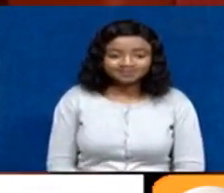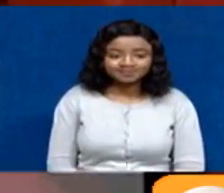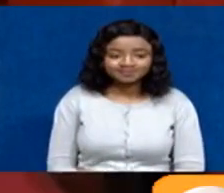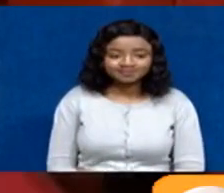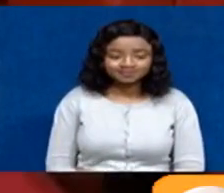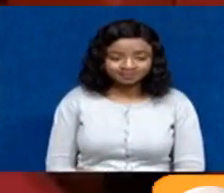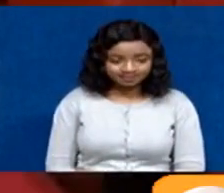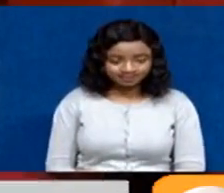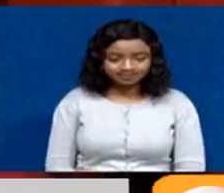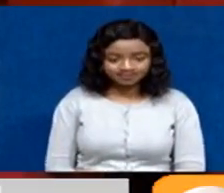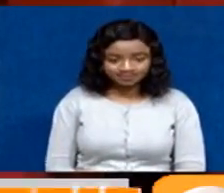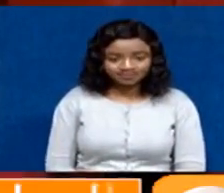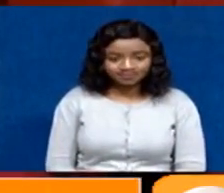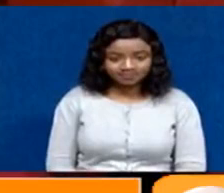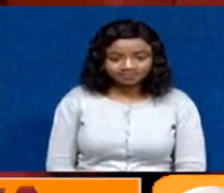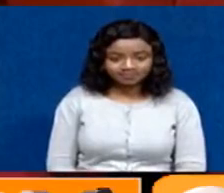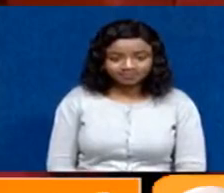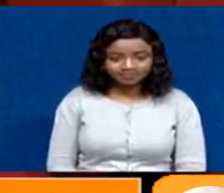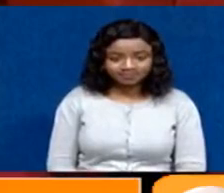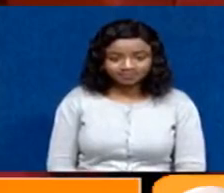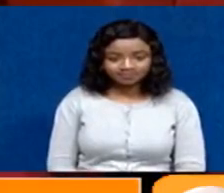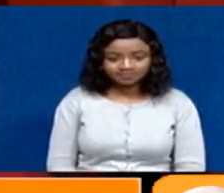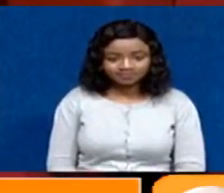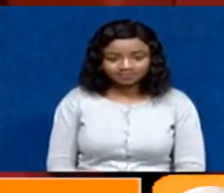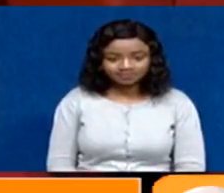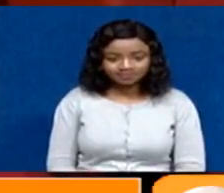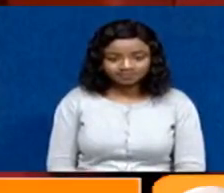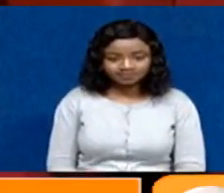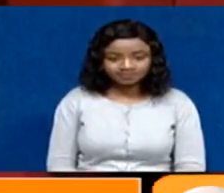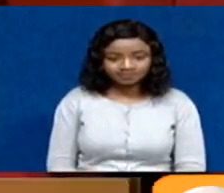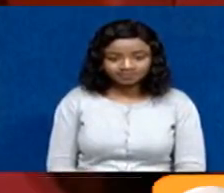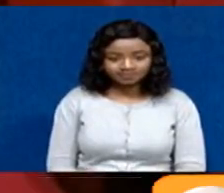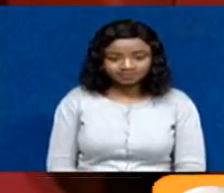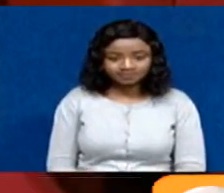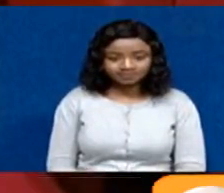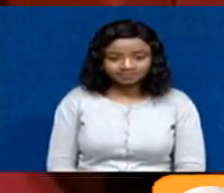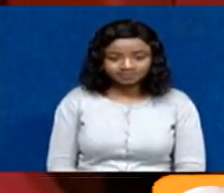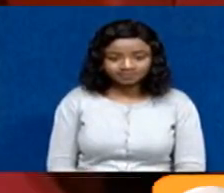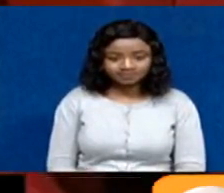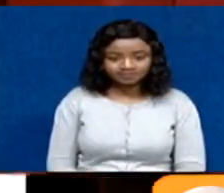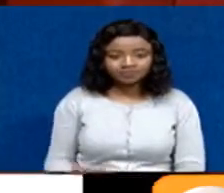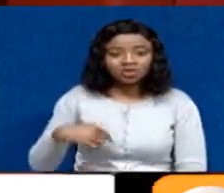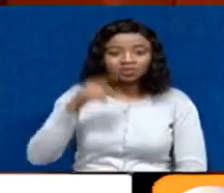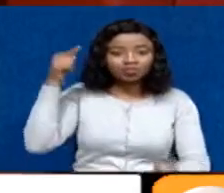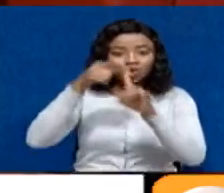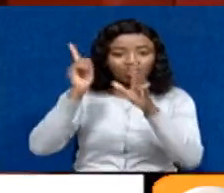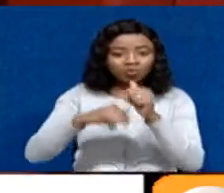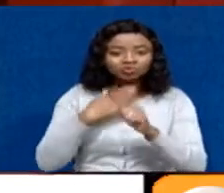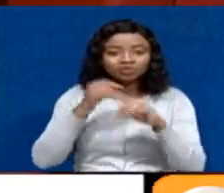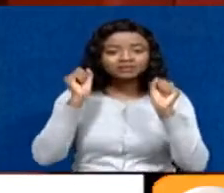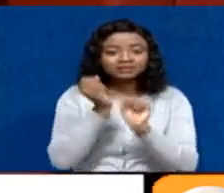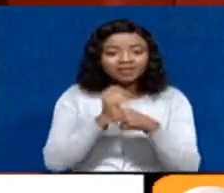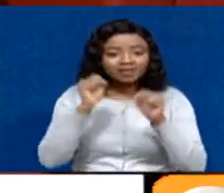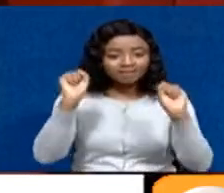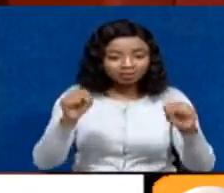establishing coalitions and make it possible for those coalitions to operate in such a way that